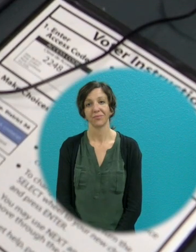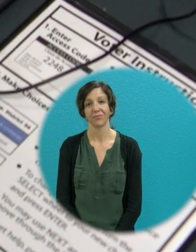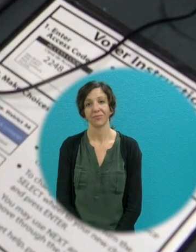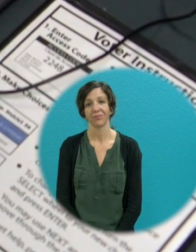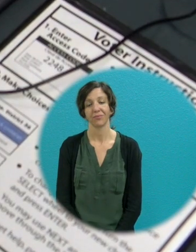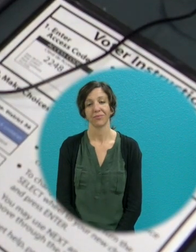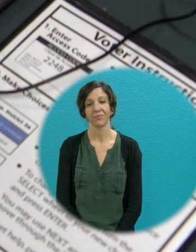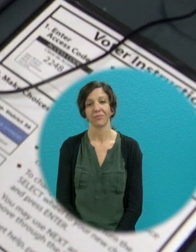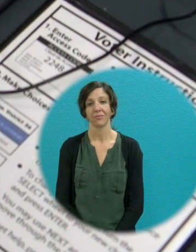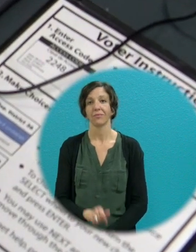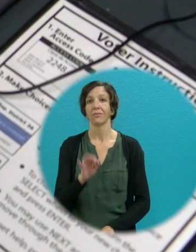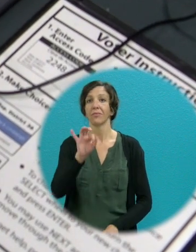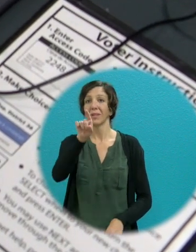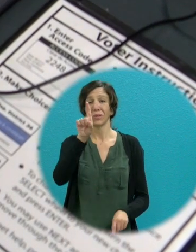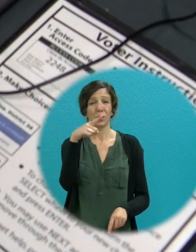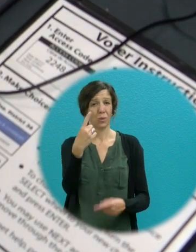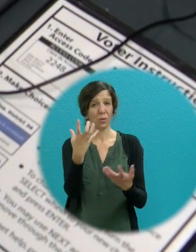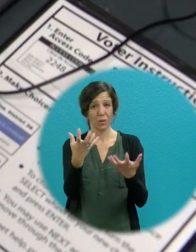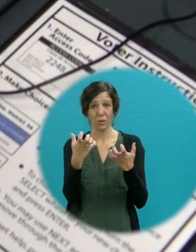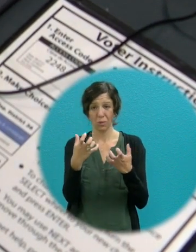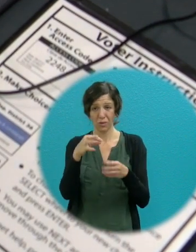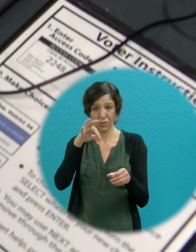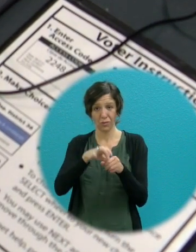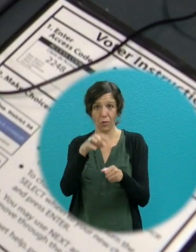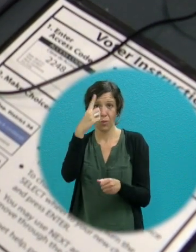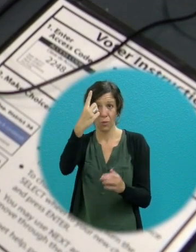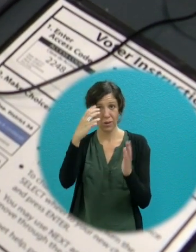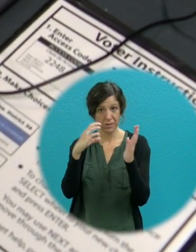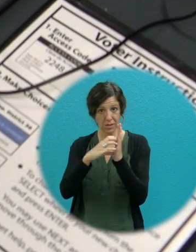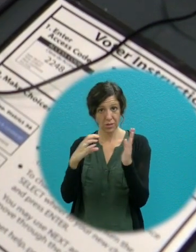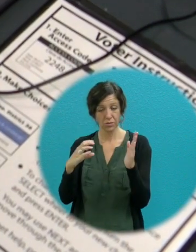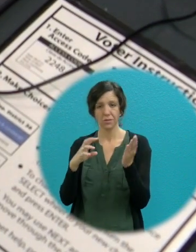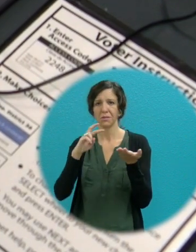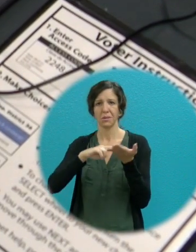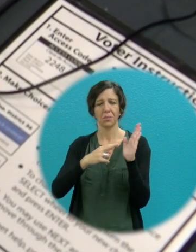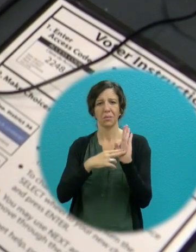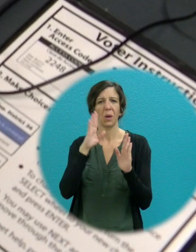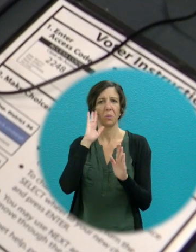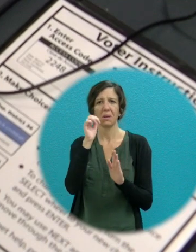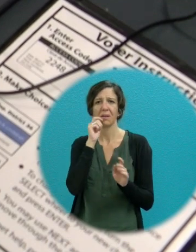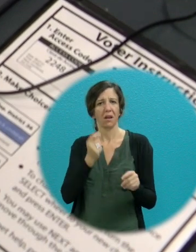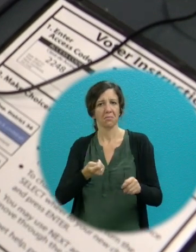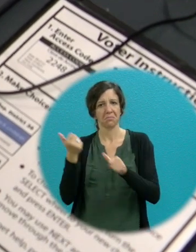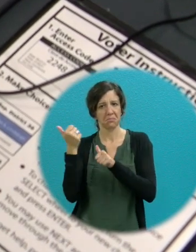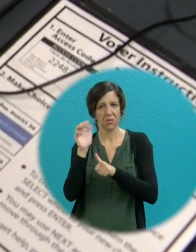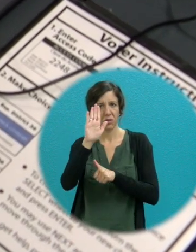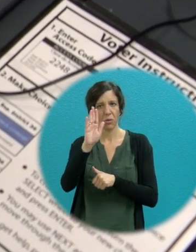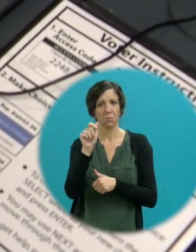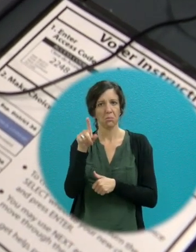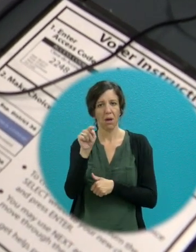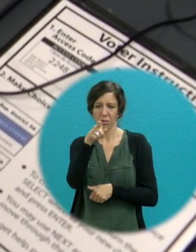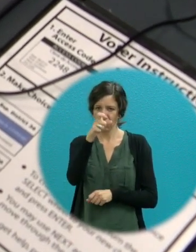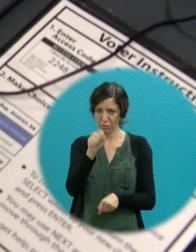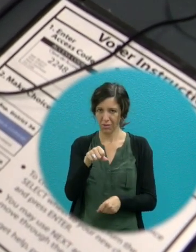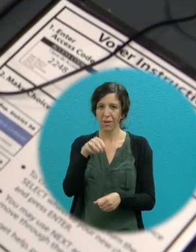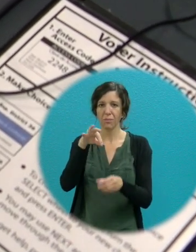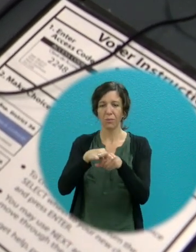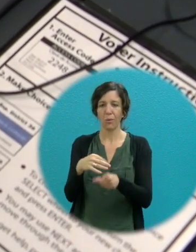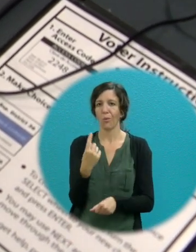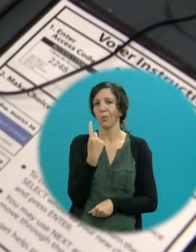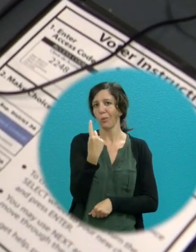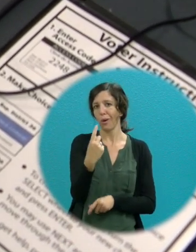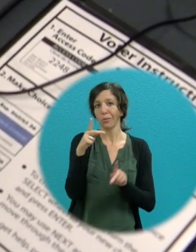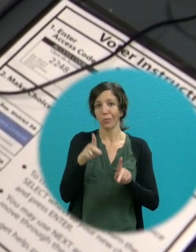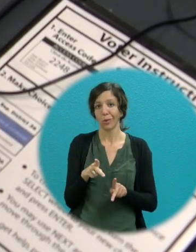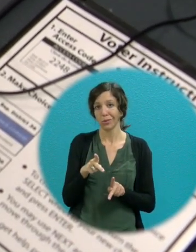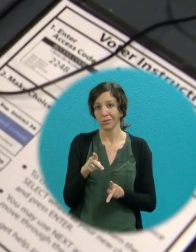if you only want to vote Janet on one Ivanovich. contest on the Arby. ballot, it does not Contest. void the Teddy. ballot at all. It's Mem- just fine to Contest. vote on Yogi. only one contest if Strawberry.